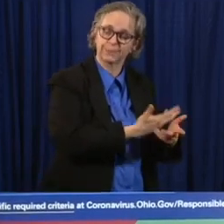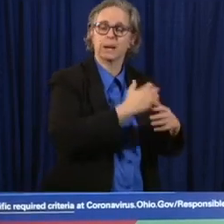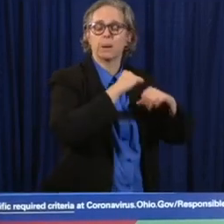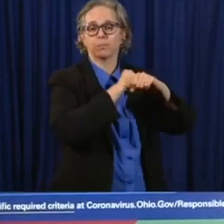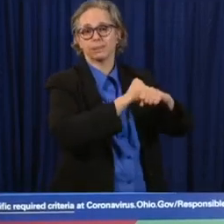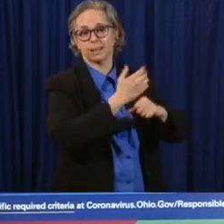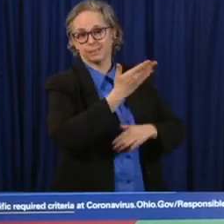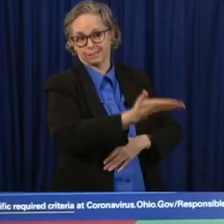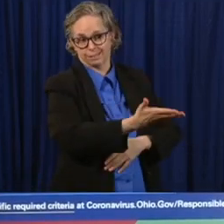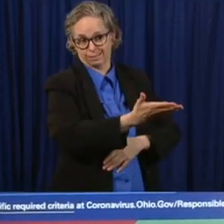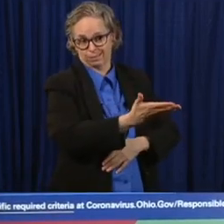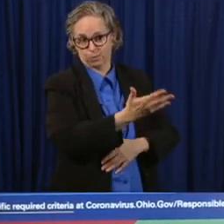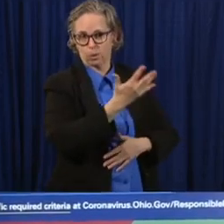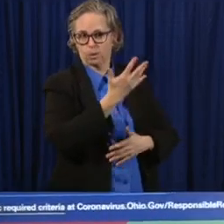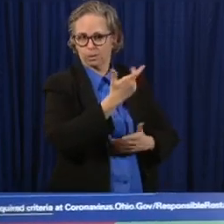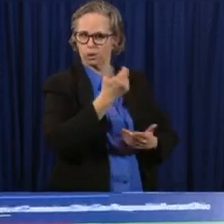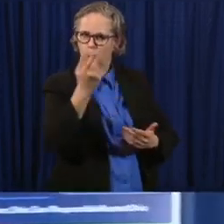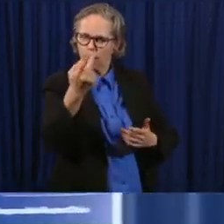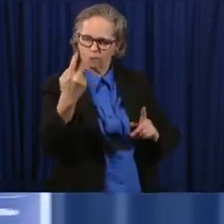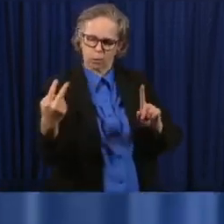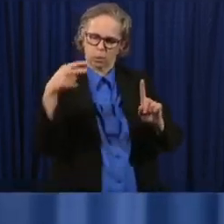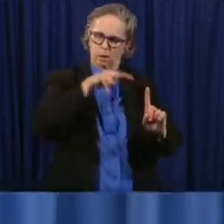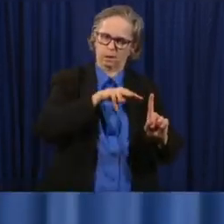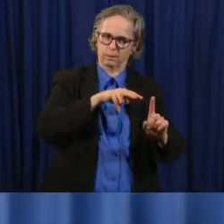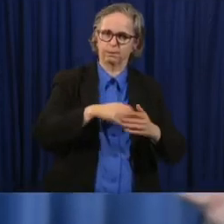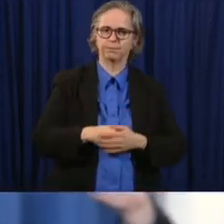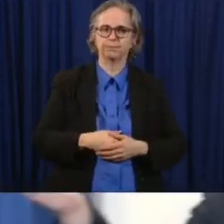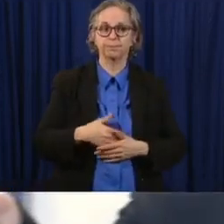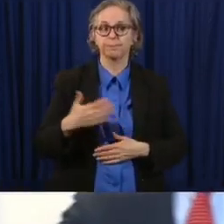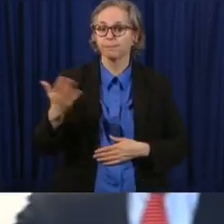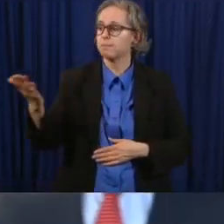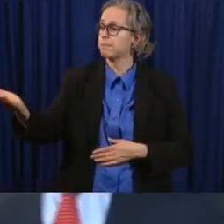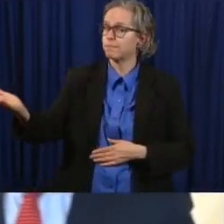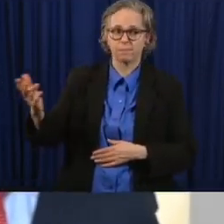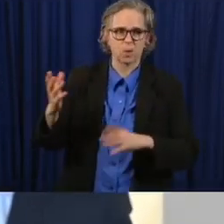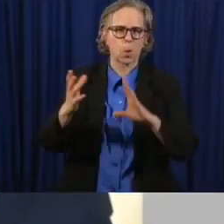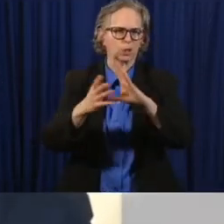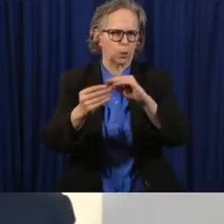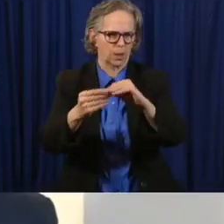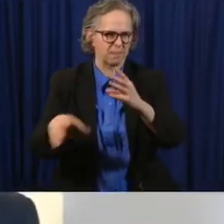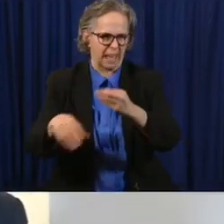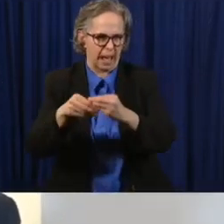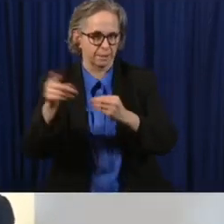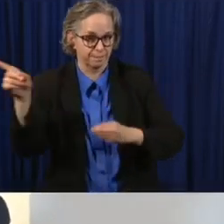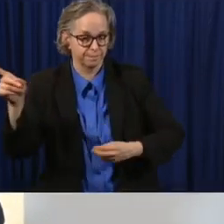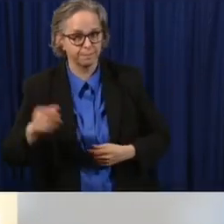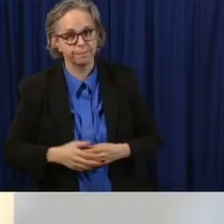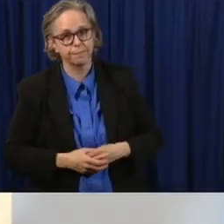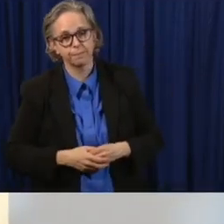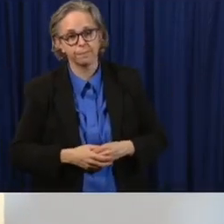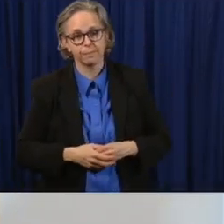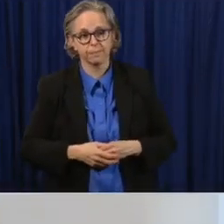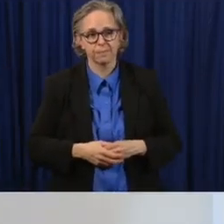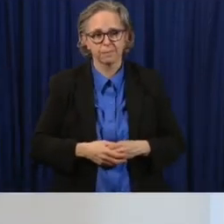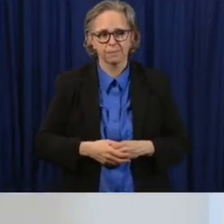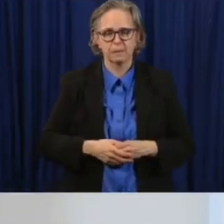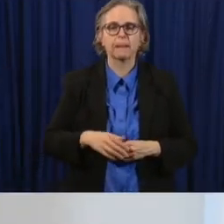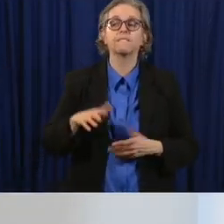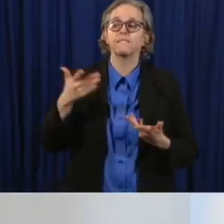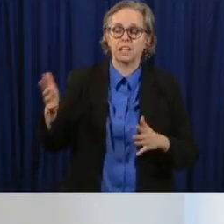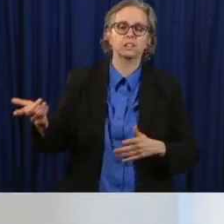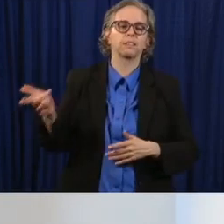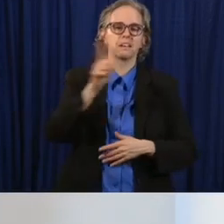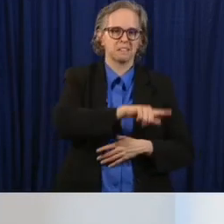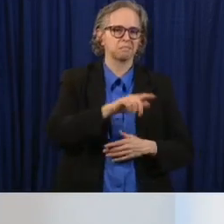that protection. I will add one thing, and then I'll throw it to Dr. Acton to talk about the effectiveness. But this